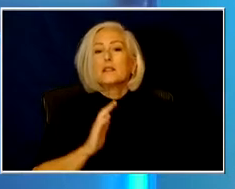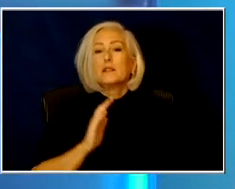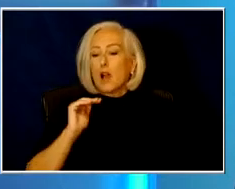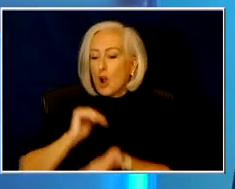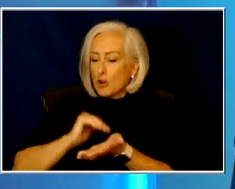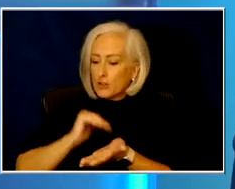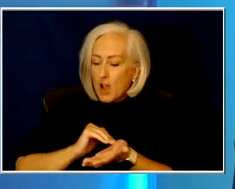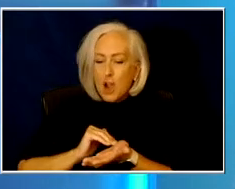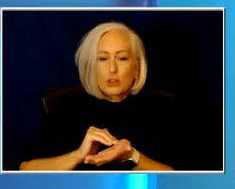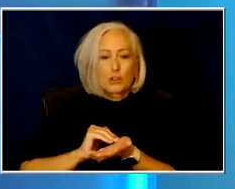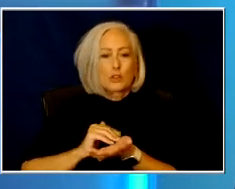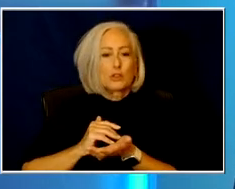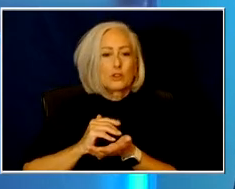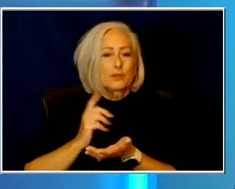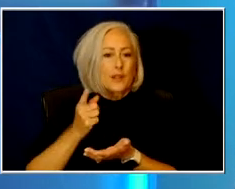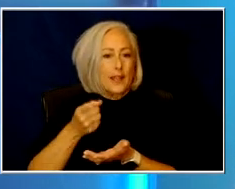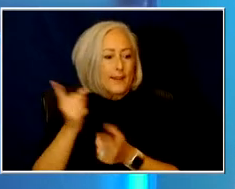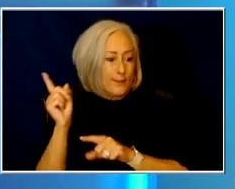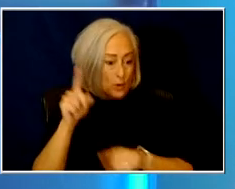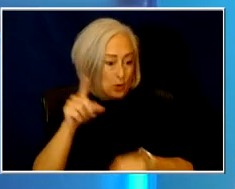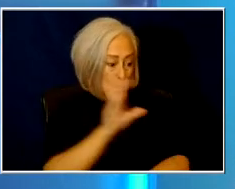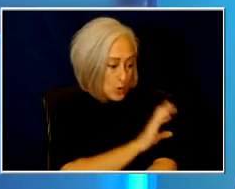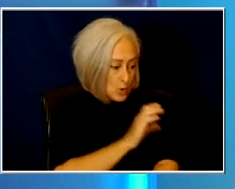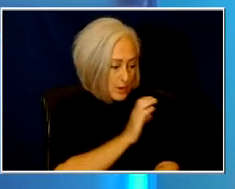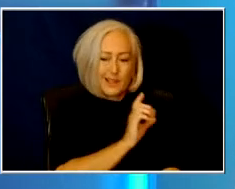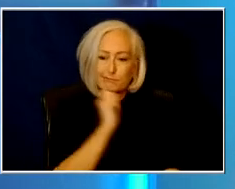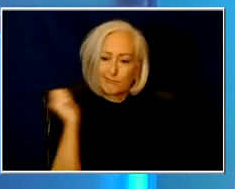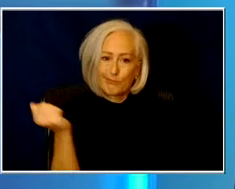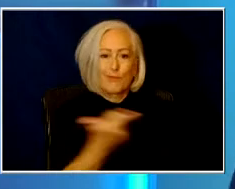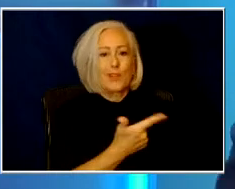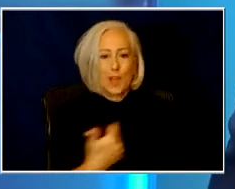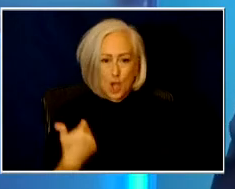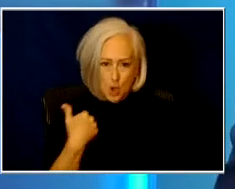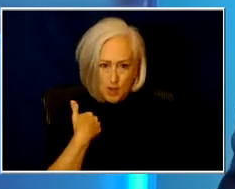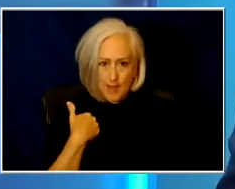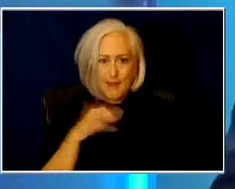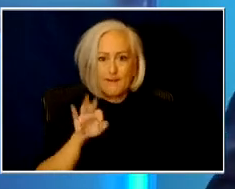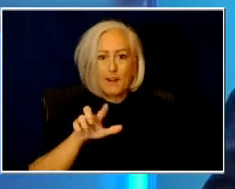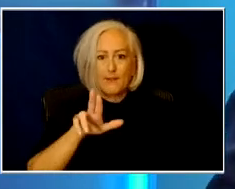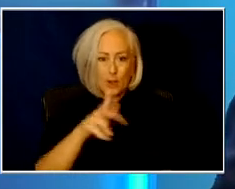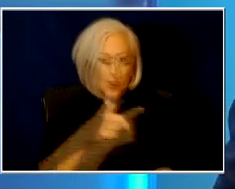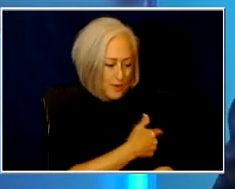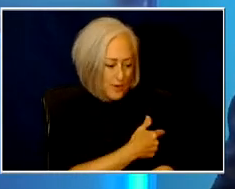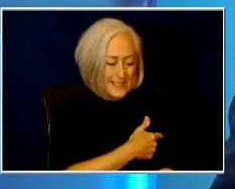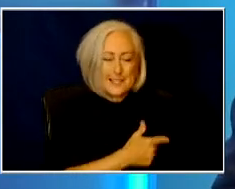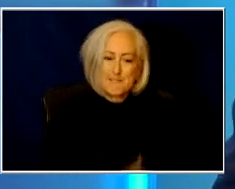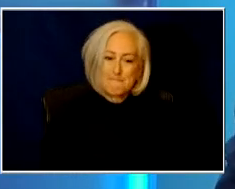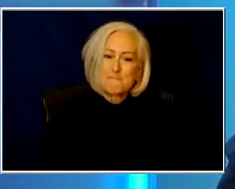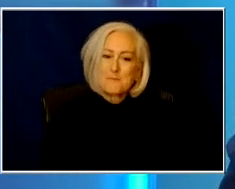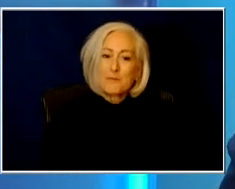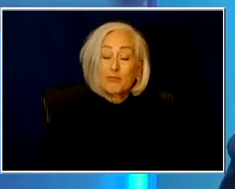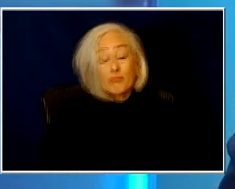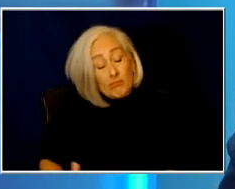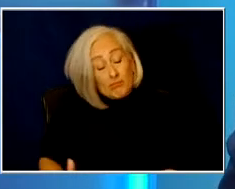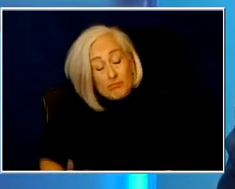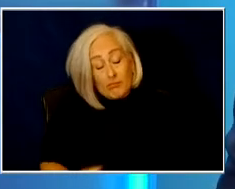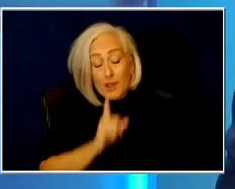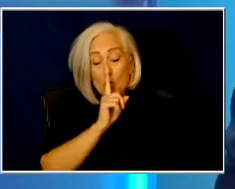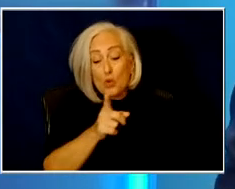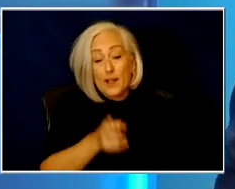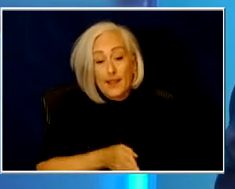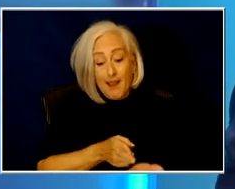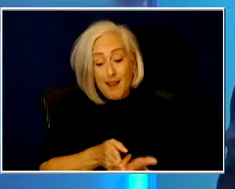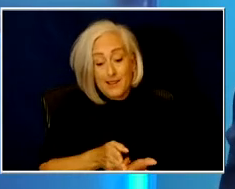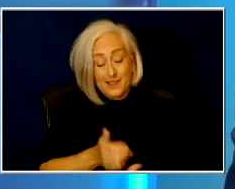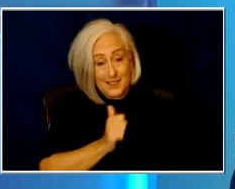usually go to a clinic we're all going to have vaccines available for you and what I would say Honestly though as a pharmacist